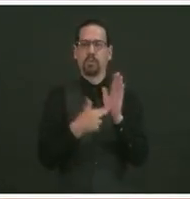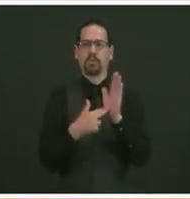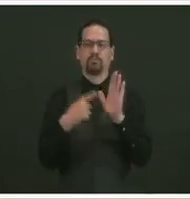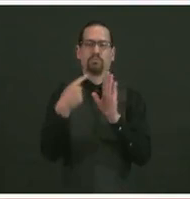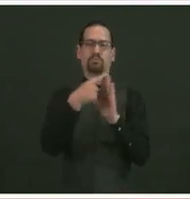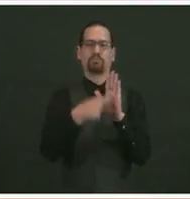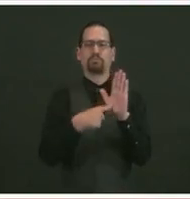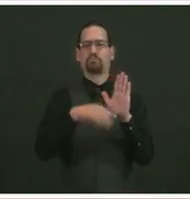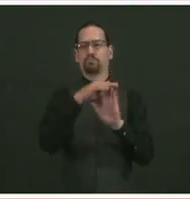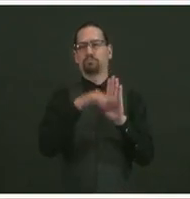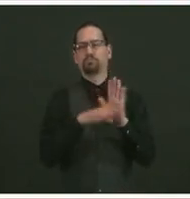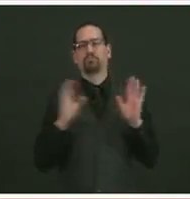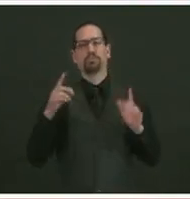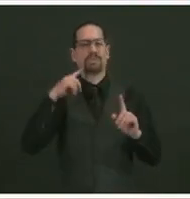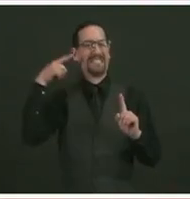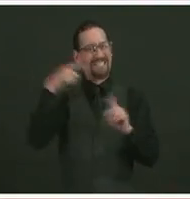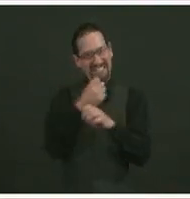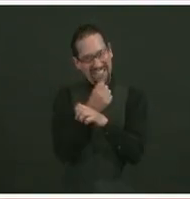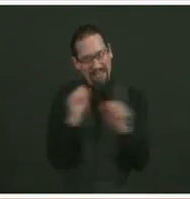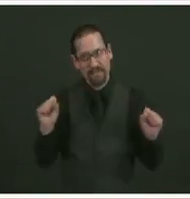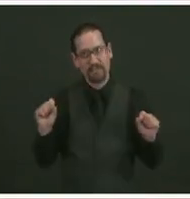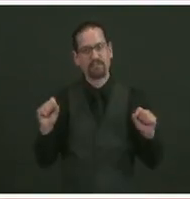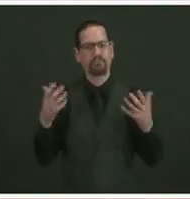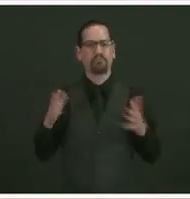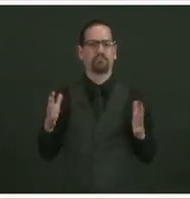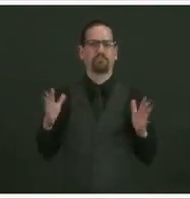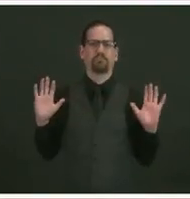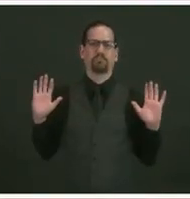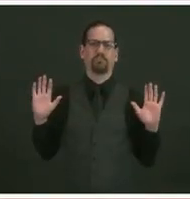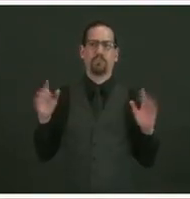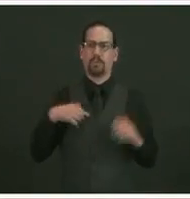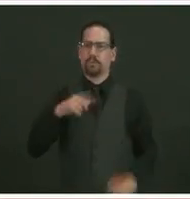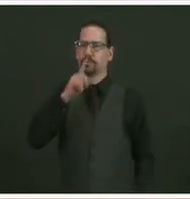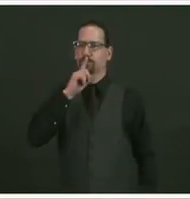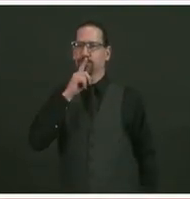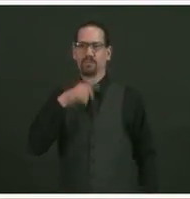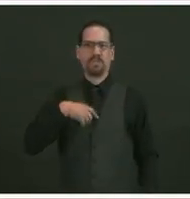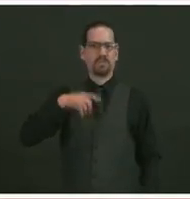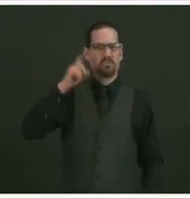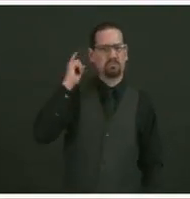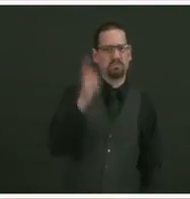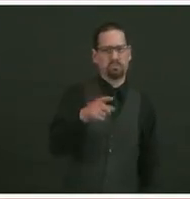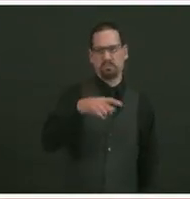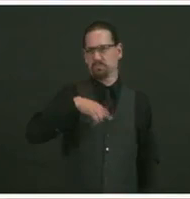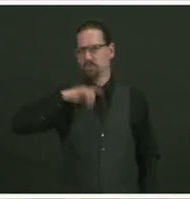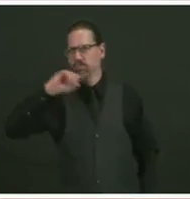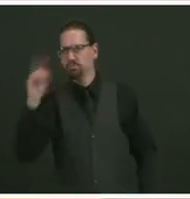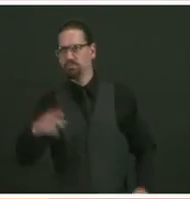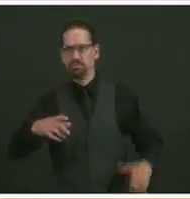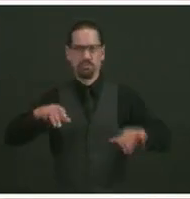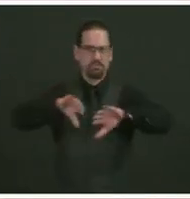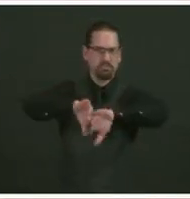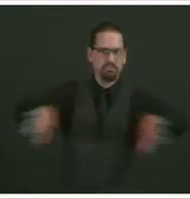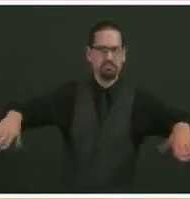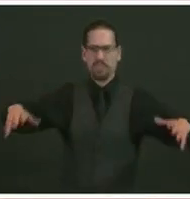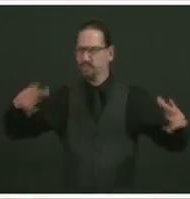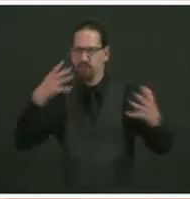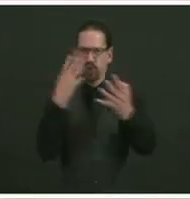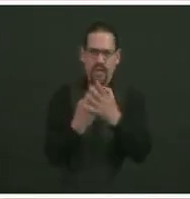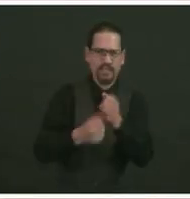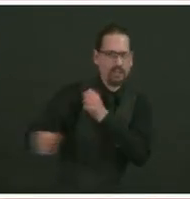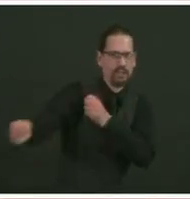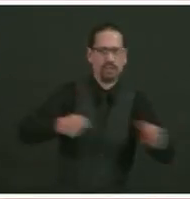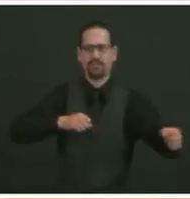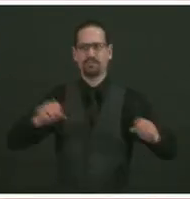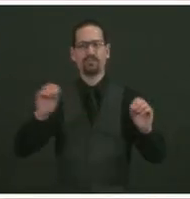We have not been heavy-handed in our enforcement. We're not going to start that now. I'm encouraging voluntary compliance. And if I